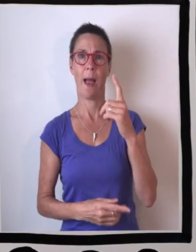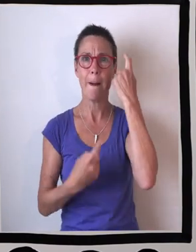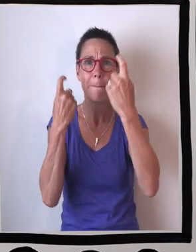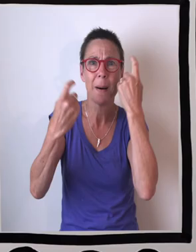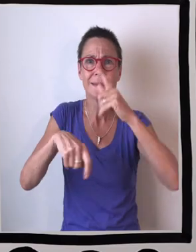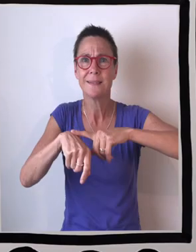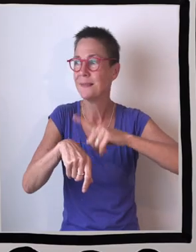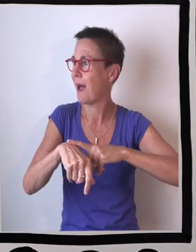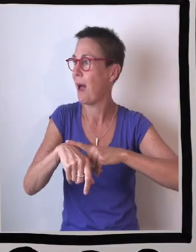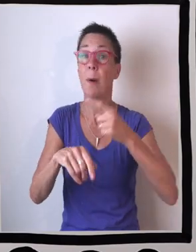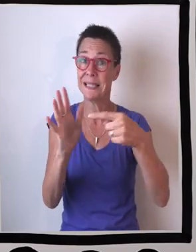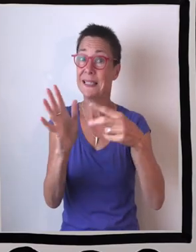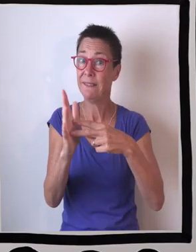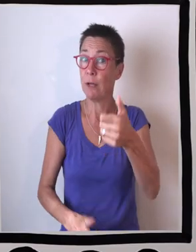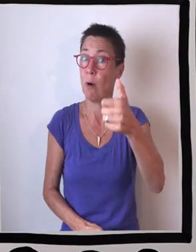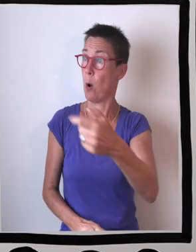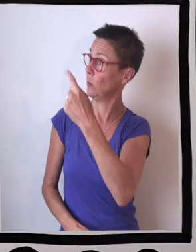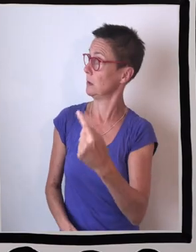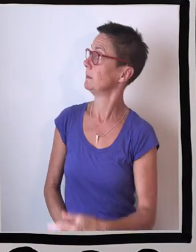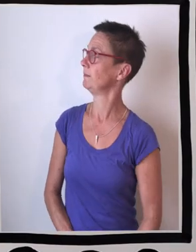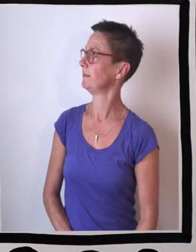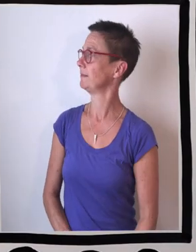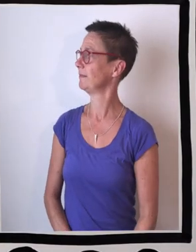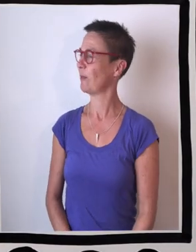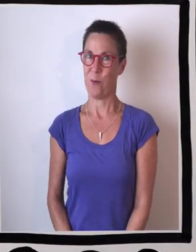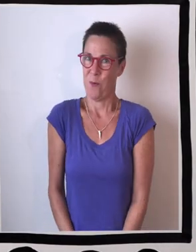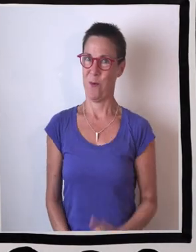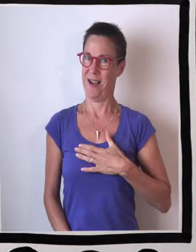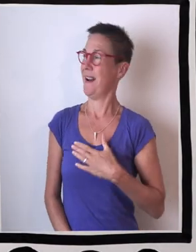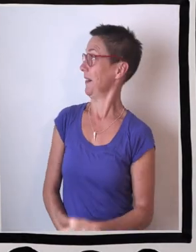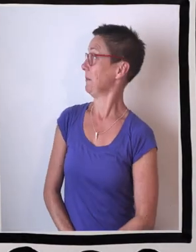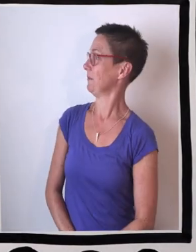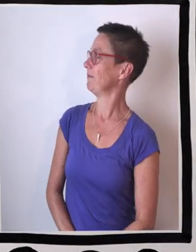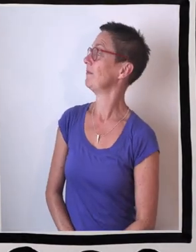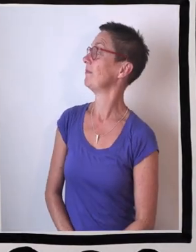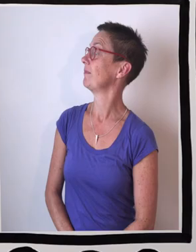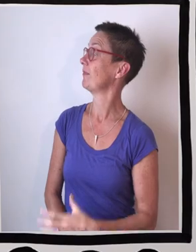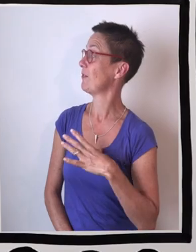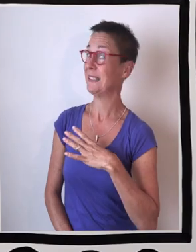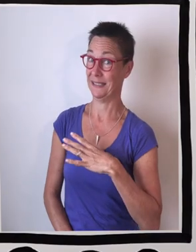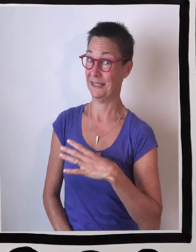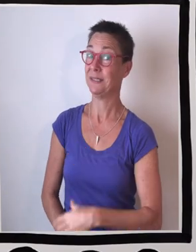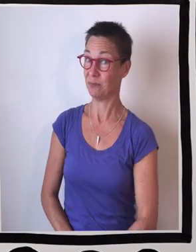time. Oh. I'm going to get my TV remote. Oh, puzzle time, my favourite TV time. TV remote. And